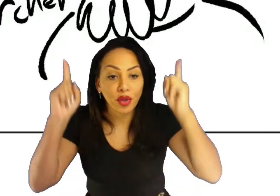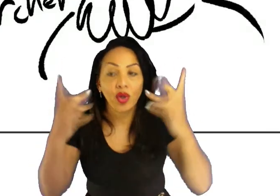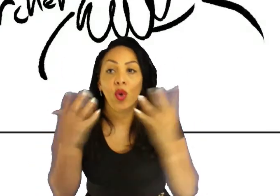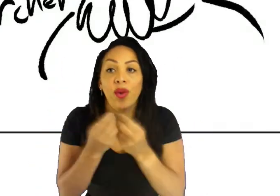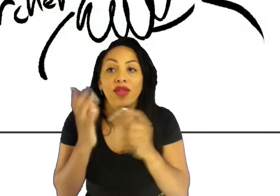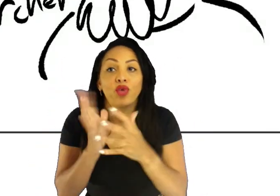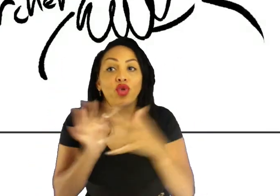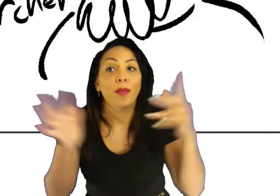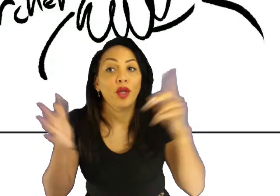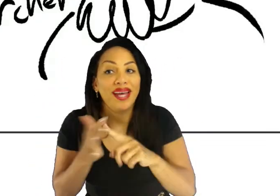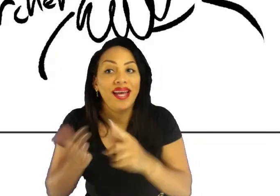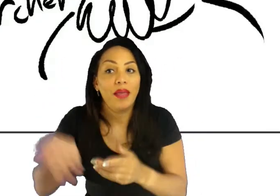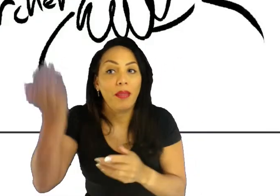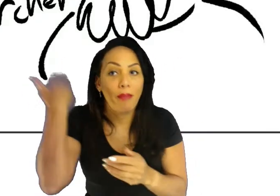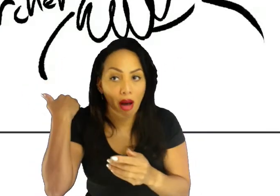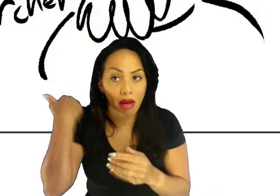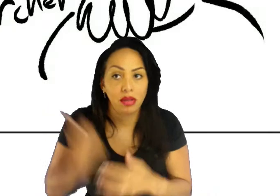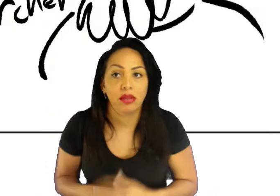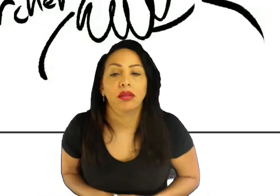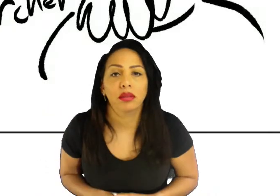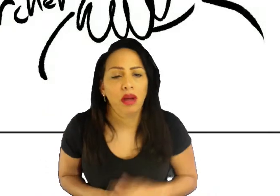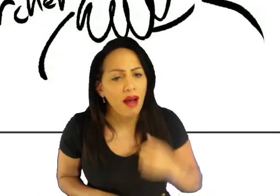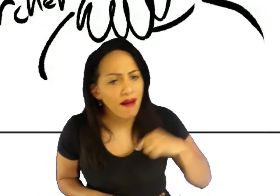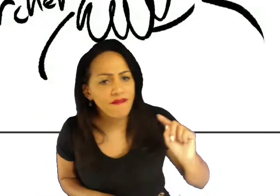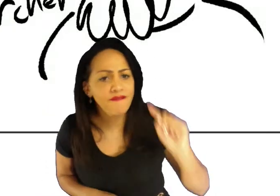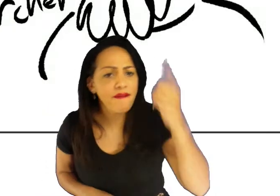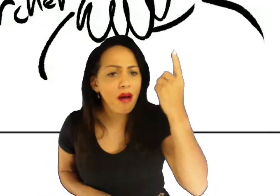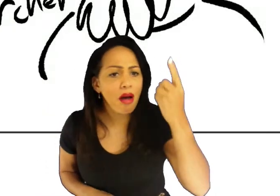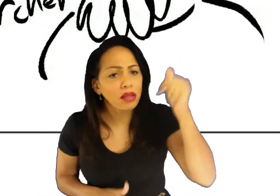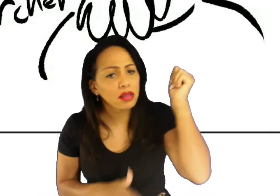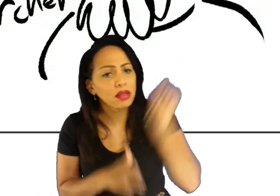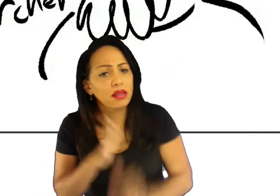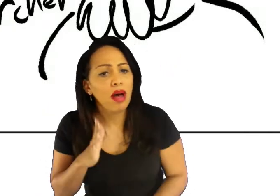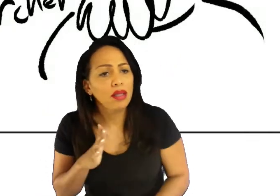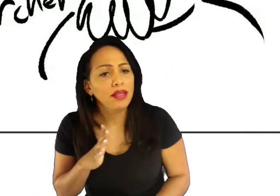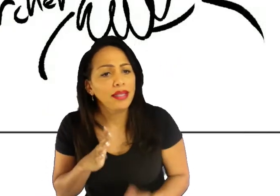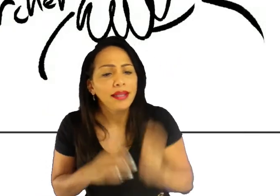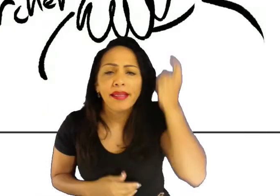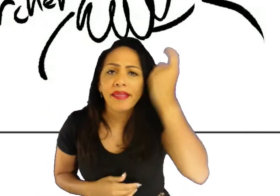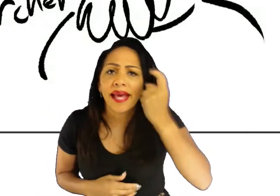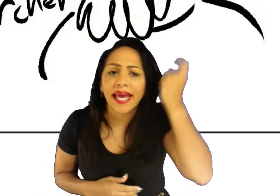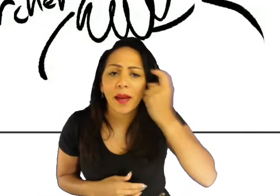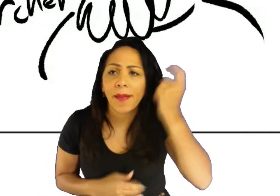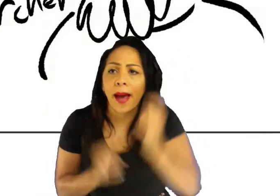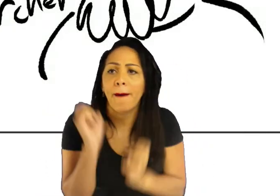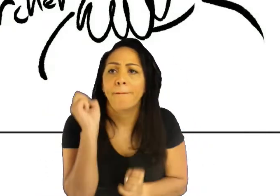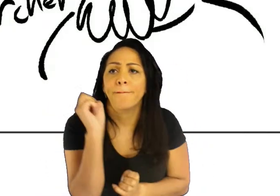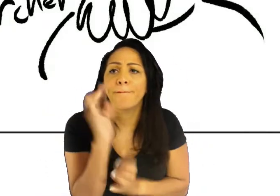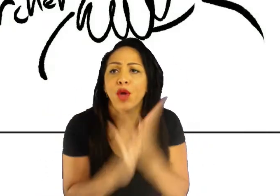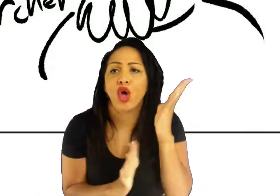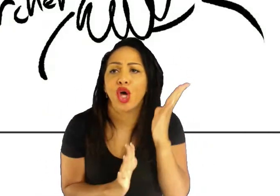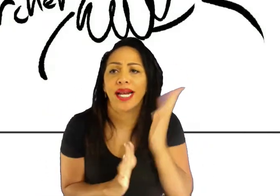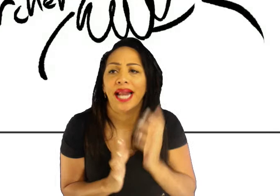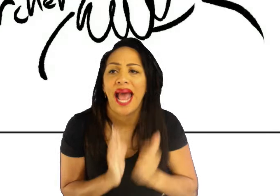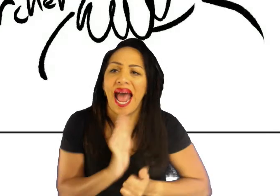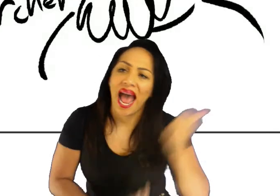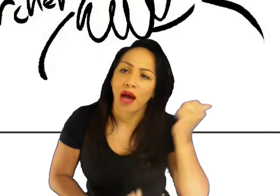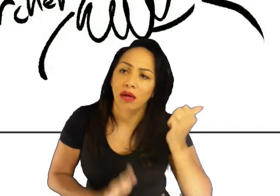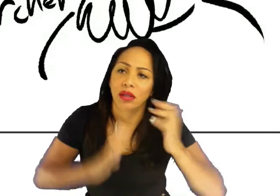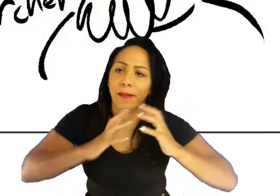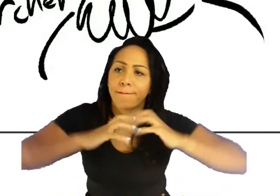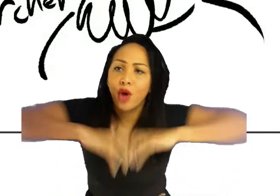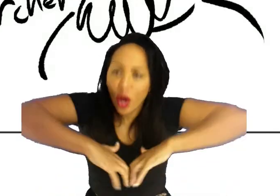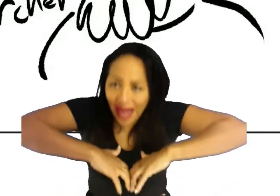England, which is where I first started digging into burnout in the sector all across